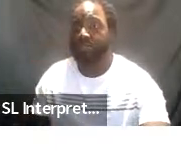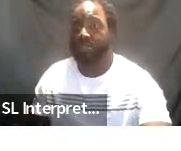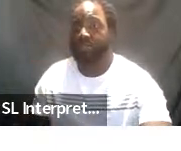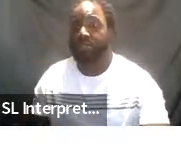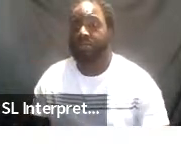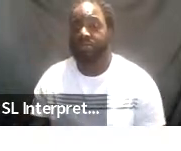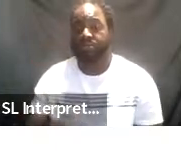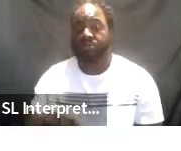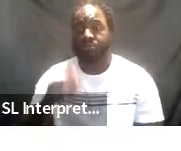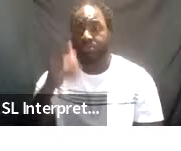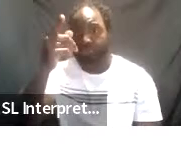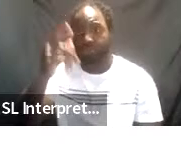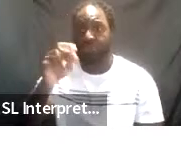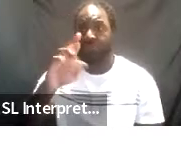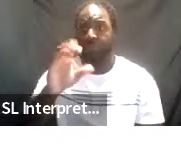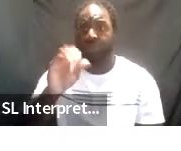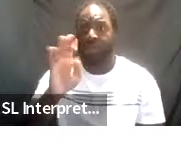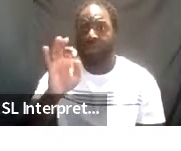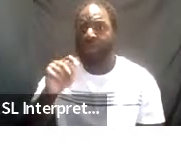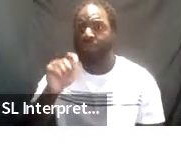Robert, you've been muted.